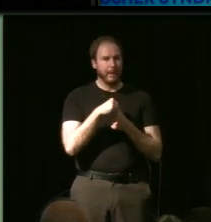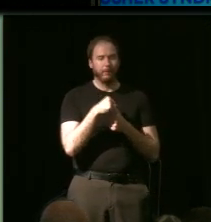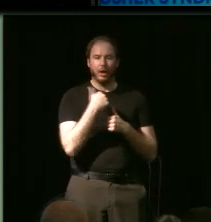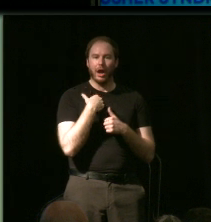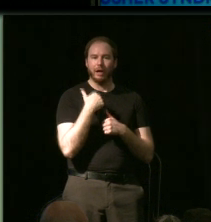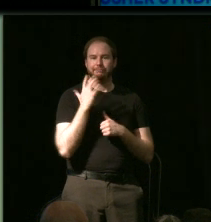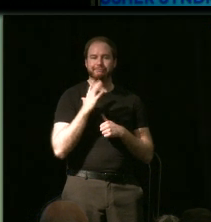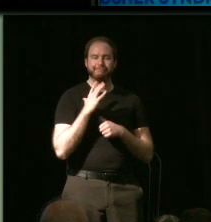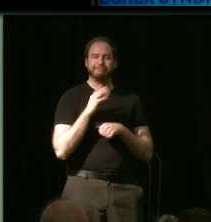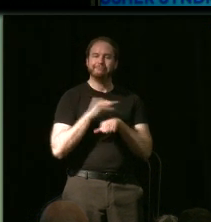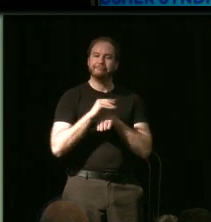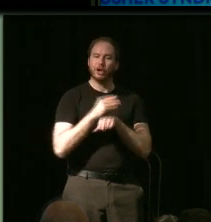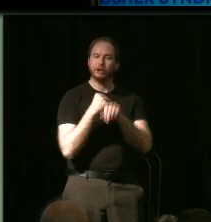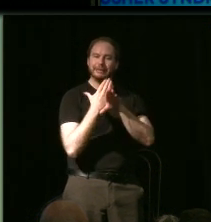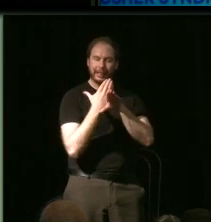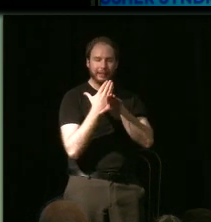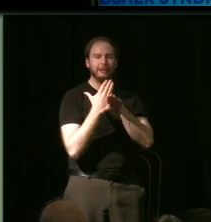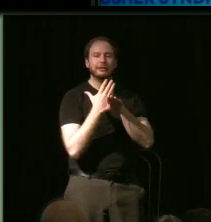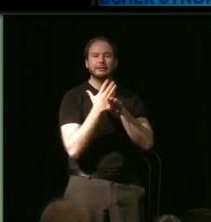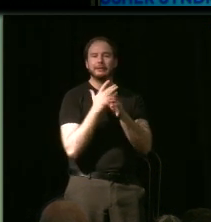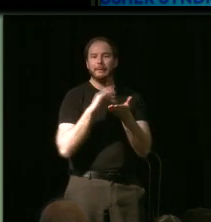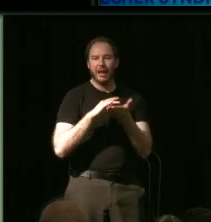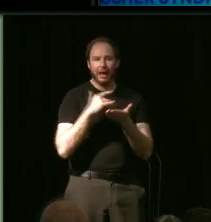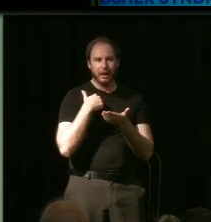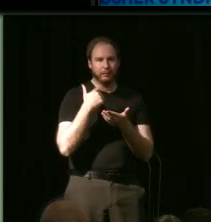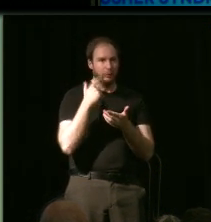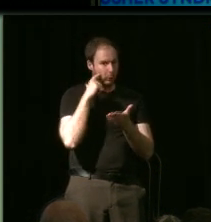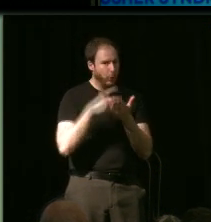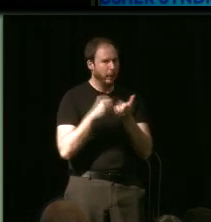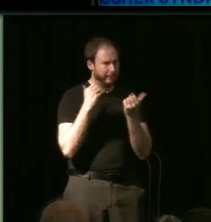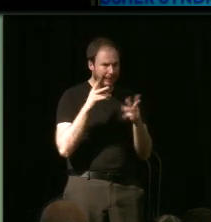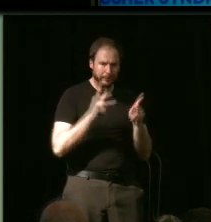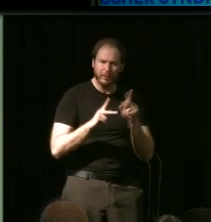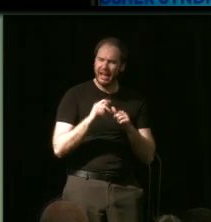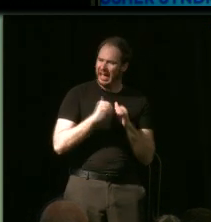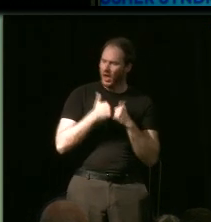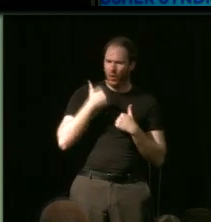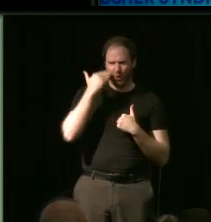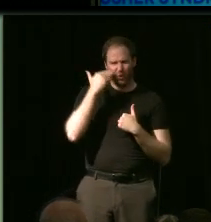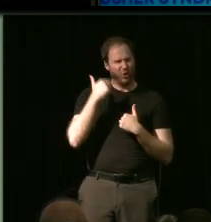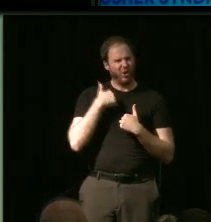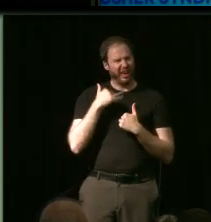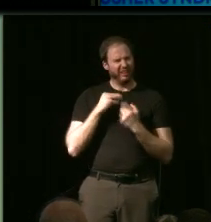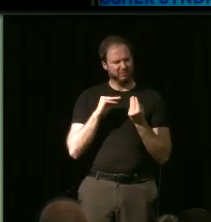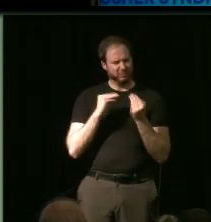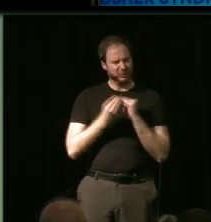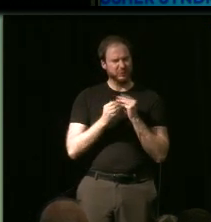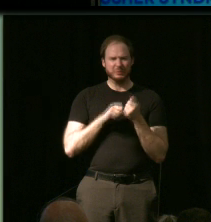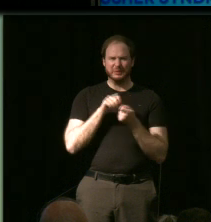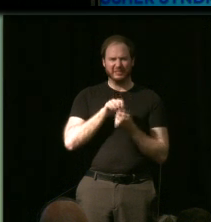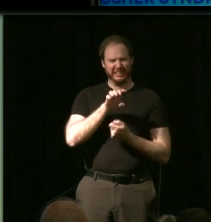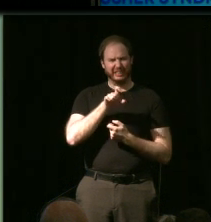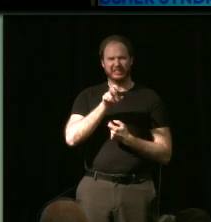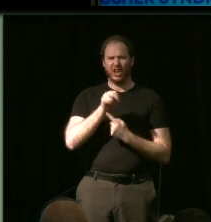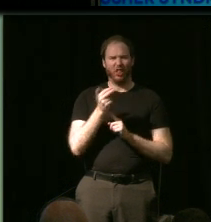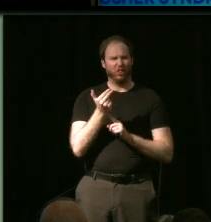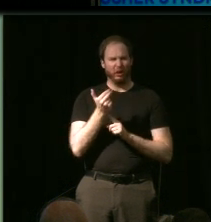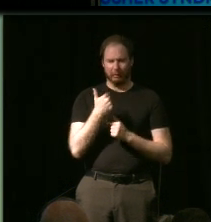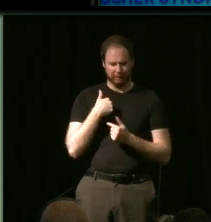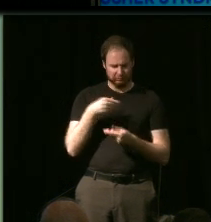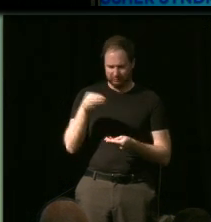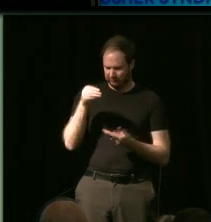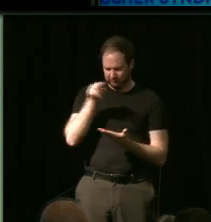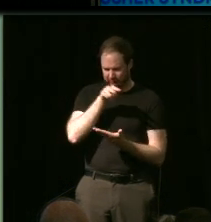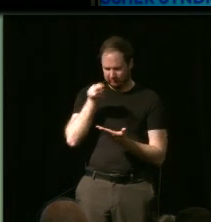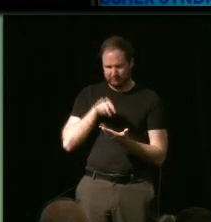telemedicine then, and we got lots and lots of inquiries from people asking, like, how do I know if I have a mutation in exon 13? I can't find